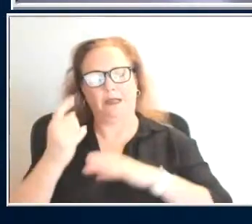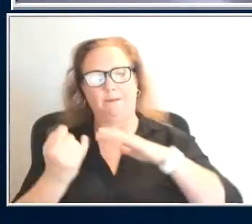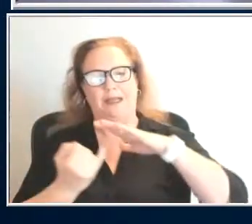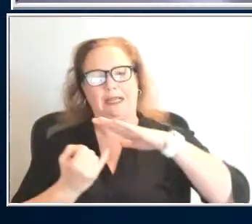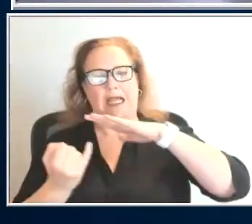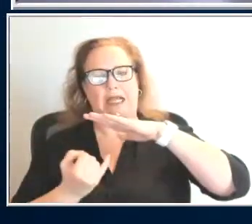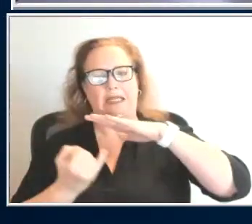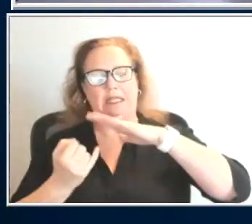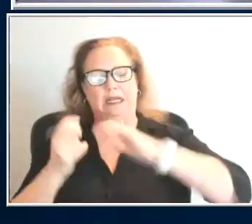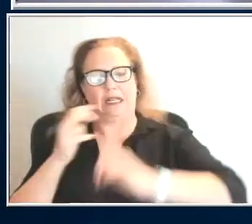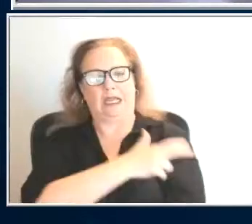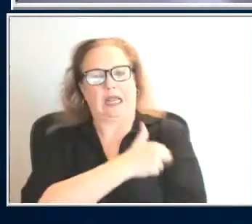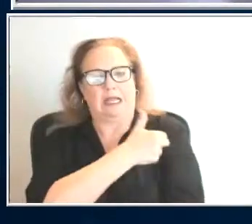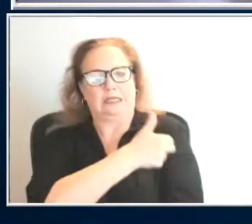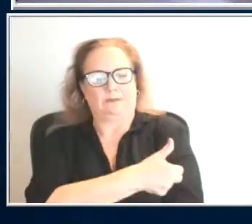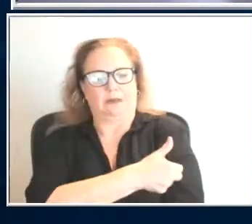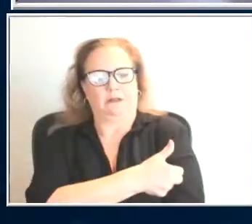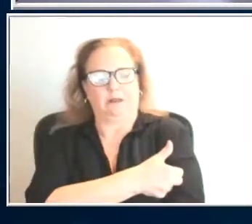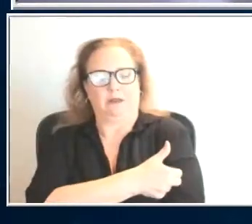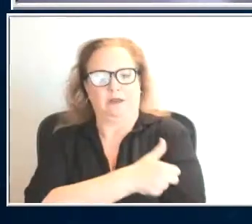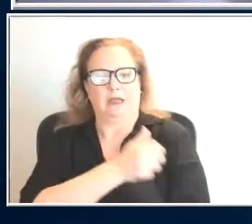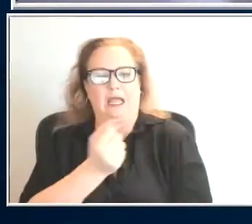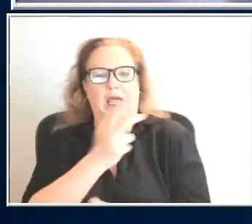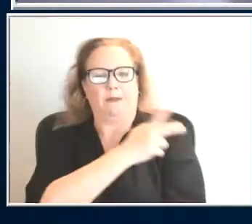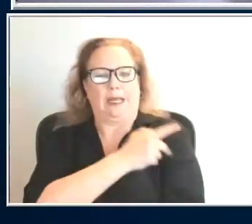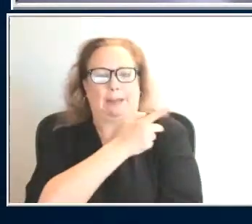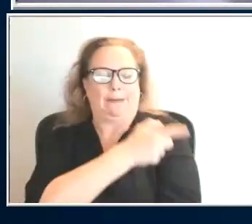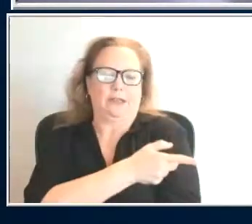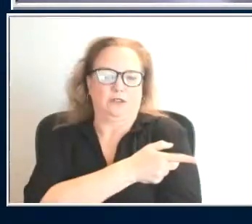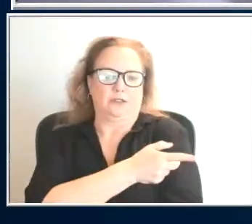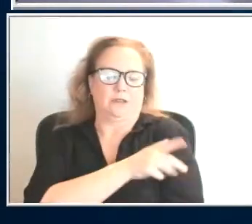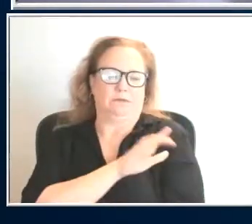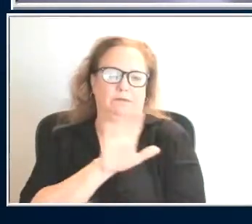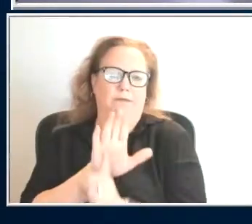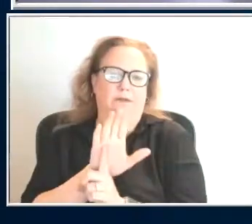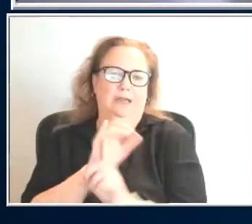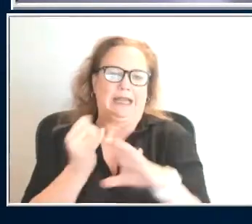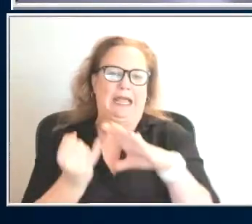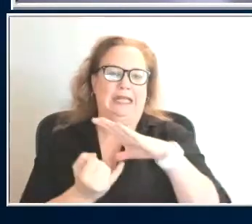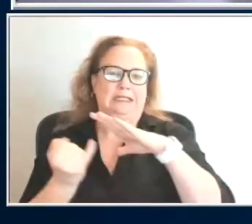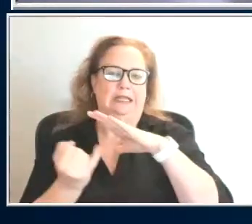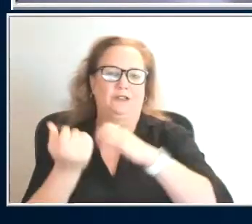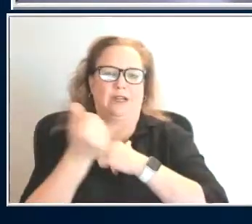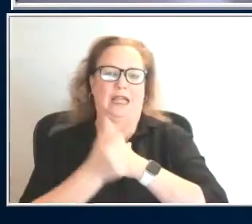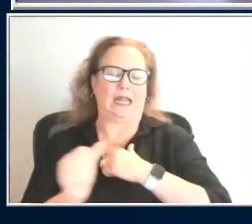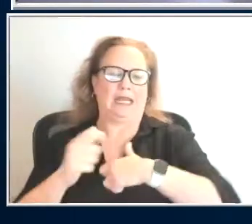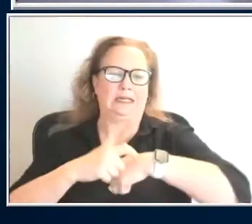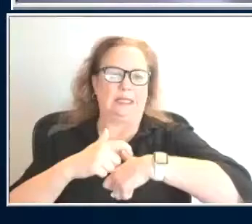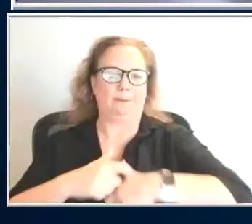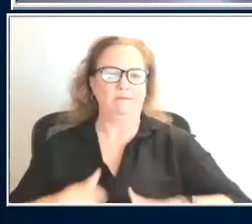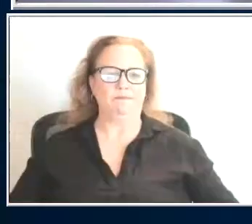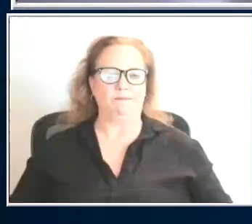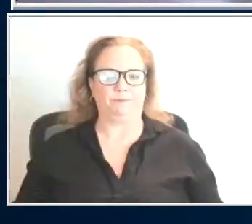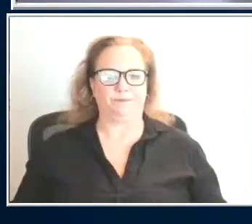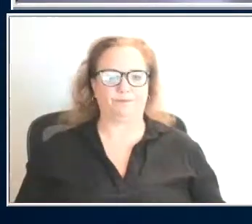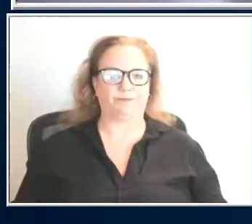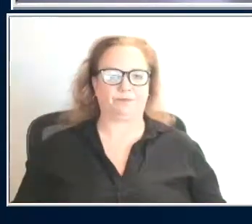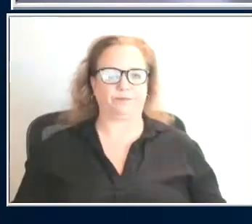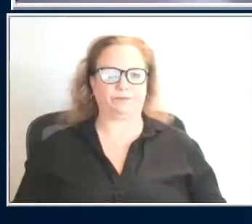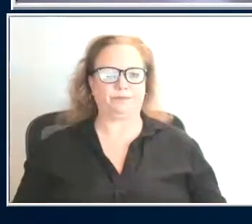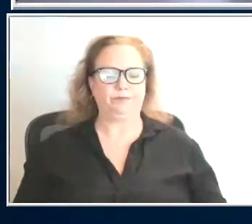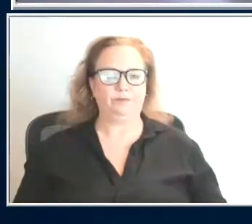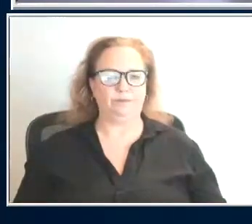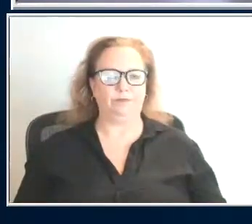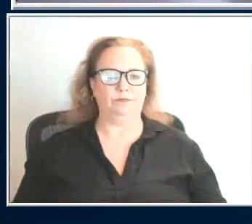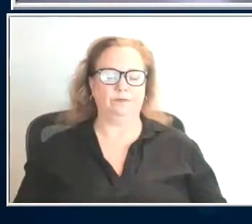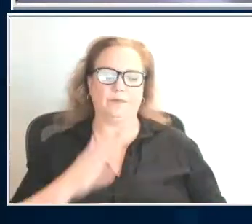in a hospital? And how many patients are in isolation at any given time? Yeah, those are good